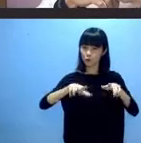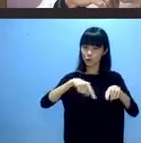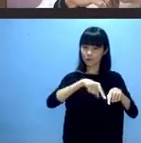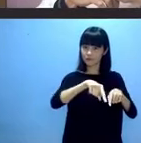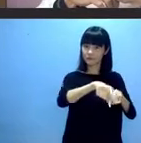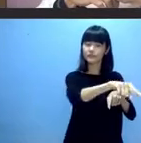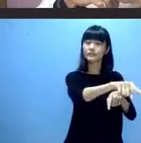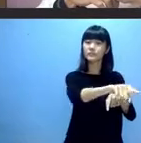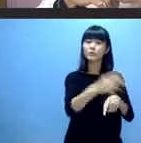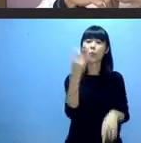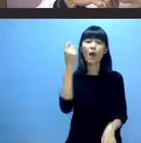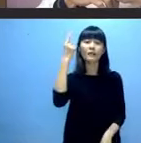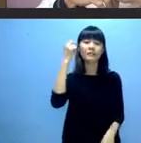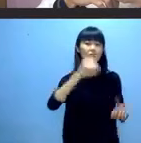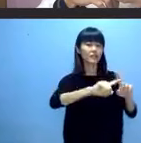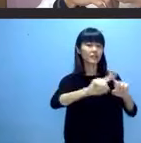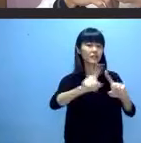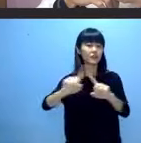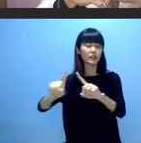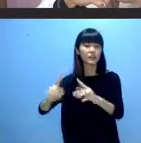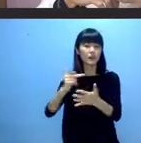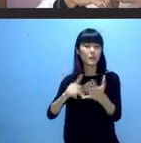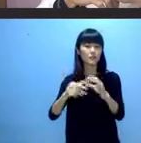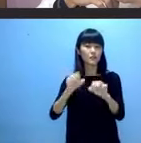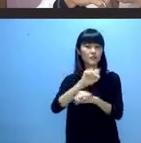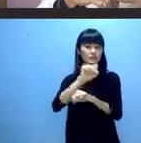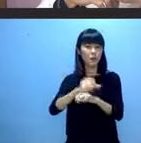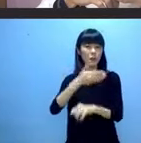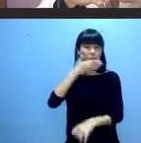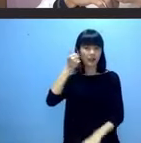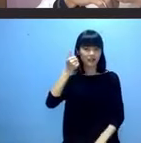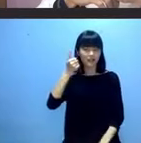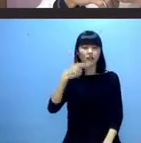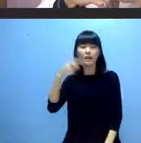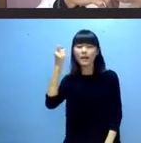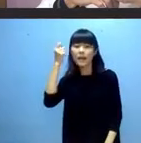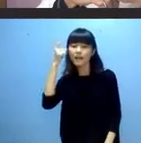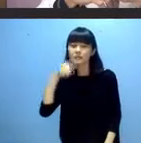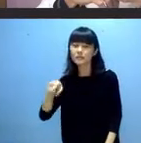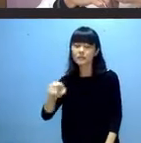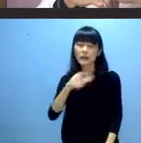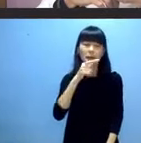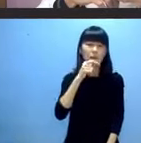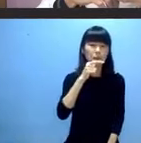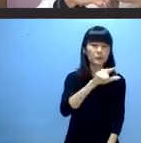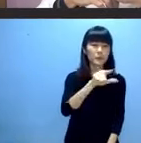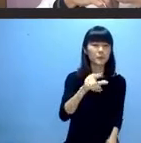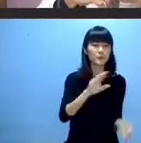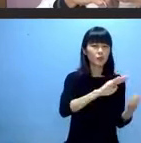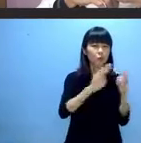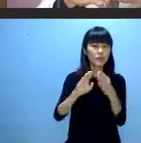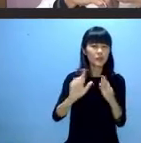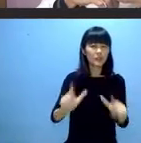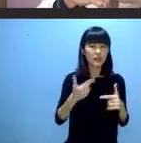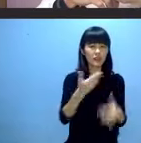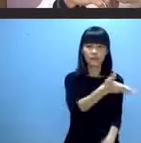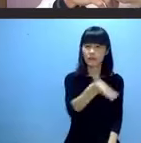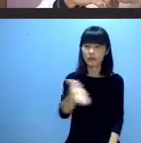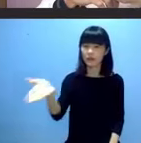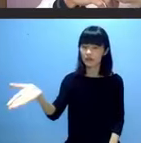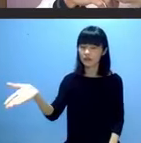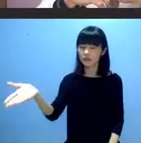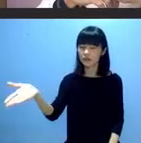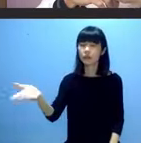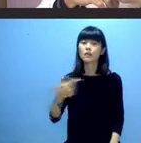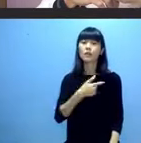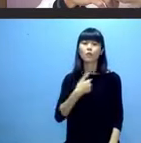different parts of Singapore better, and also who are the communities that actually live in these areas. We want to create